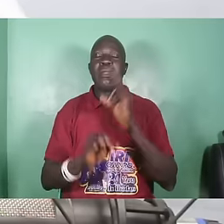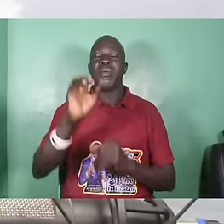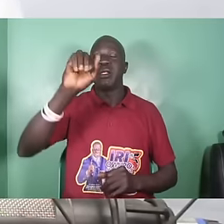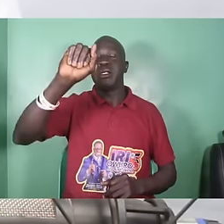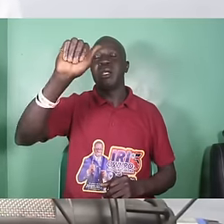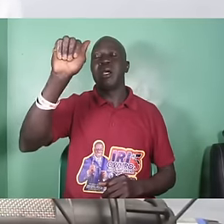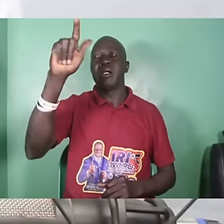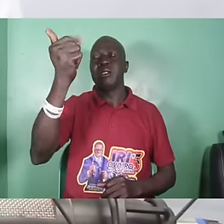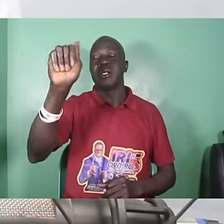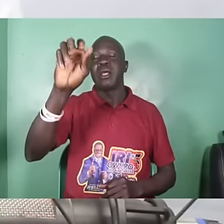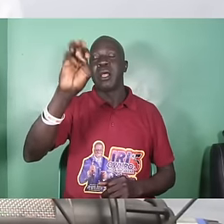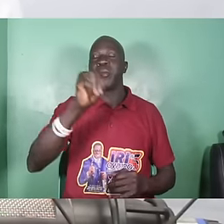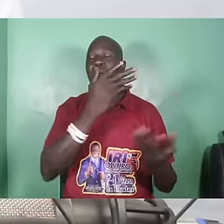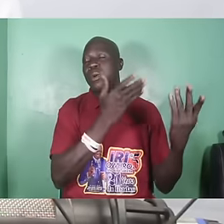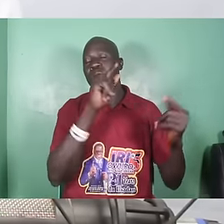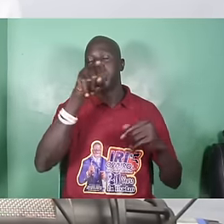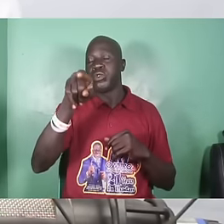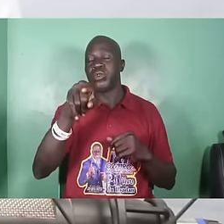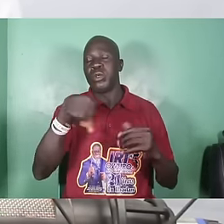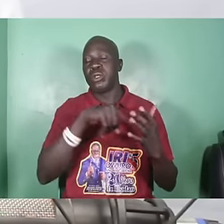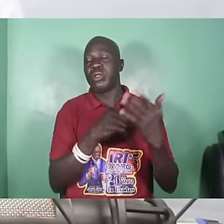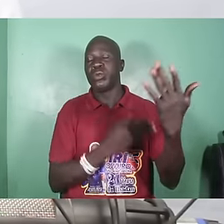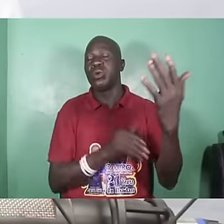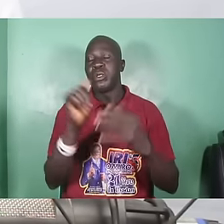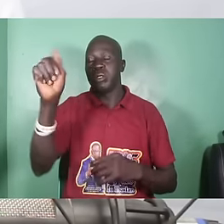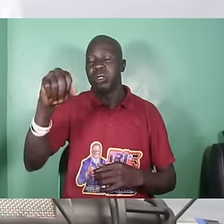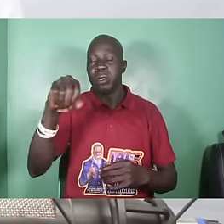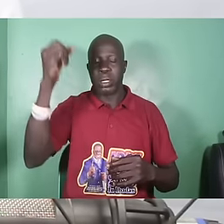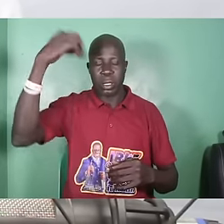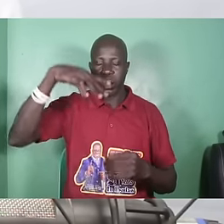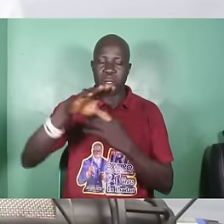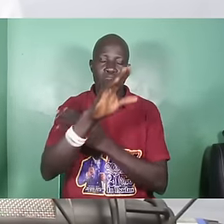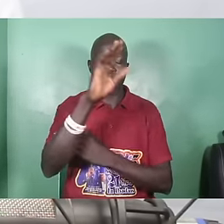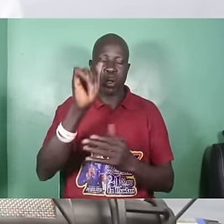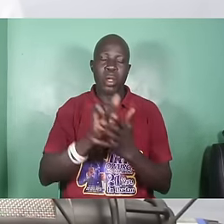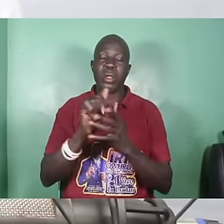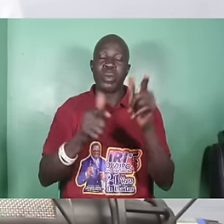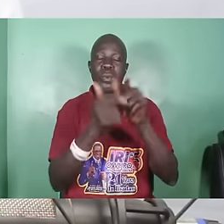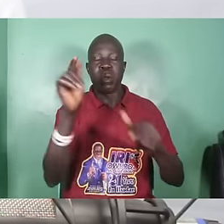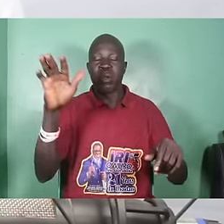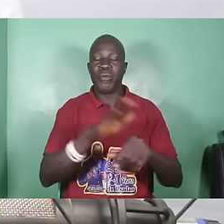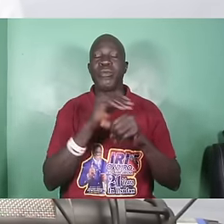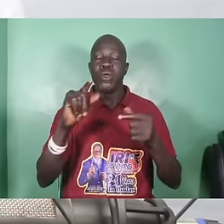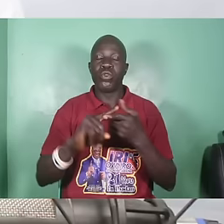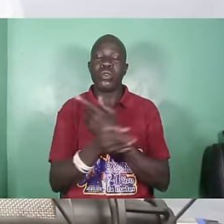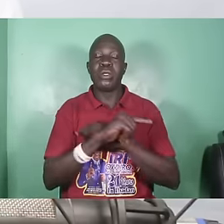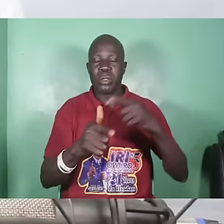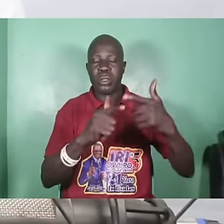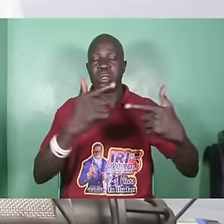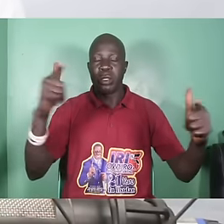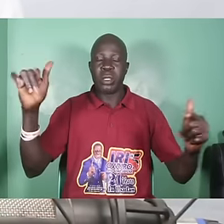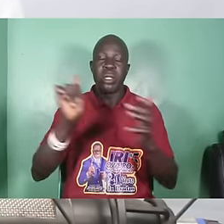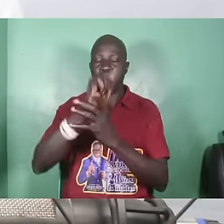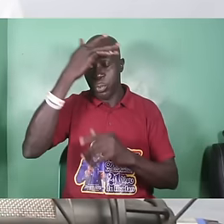Sagam now. Even Shagam this morning. I'm expecting you this morning. Yes. By grace of God, it will be powerful. Today will be